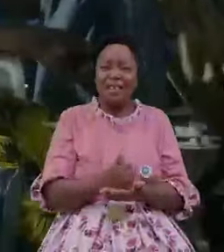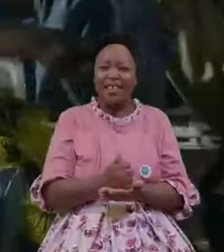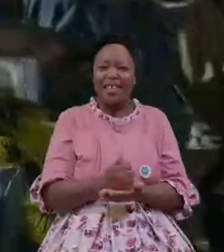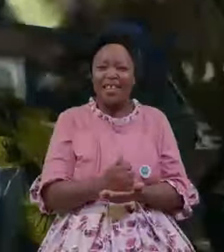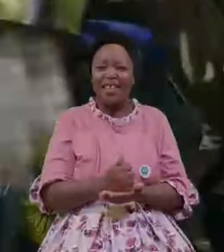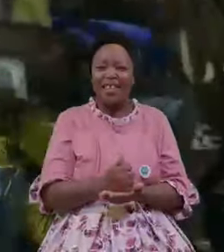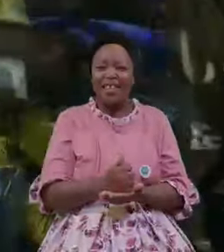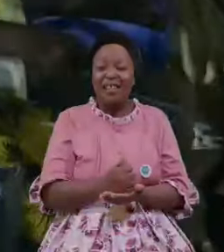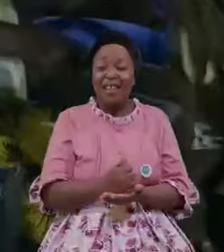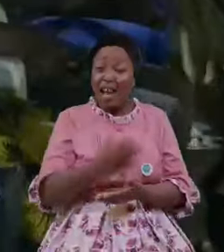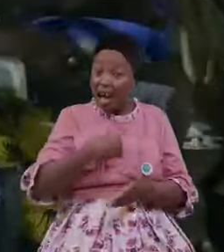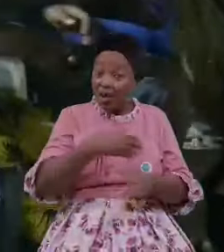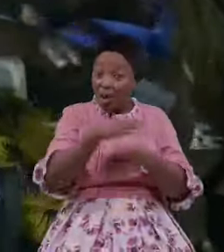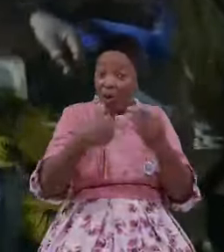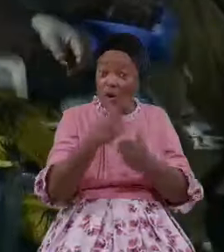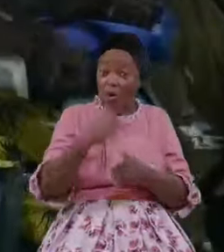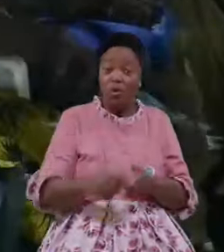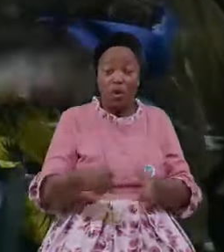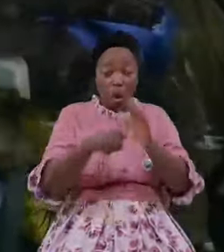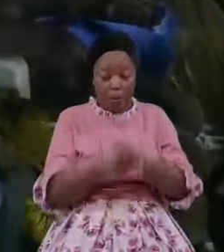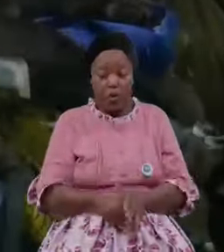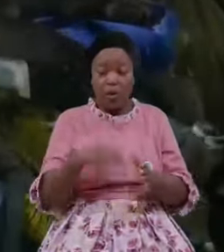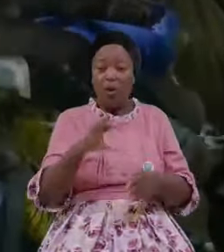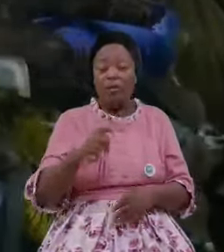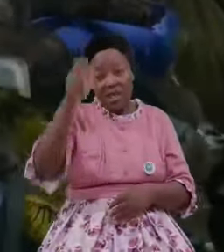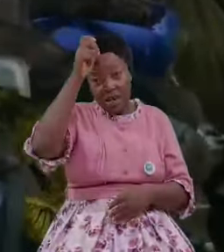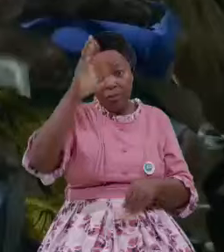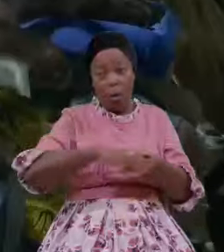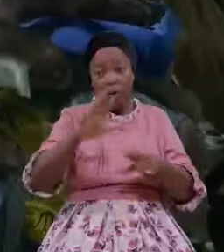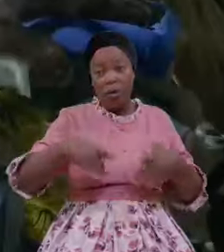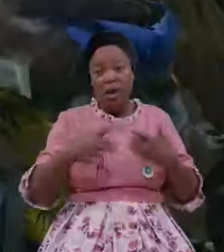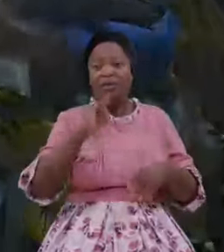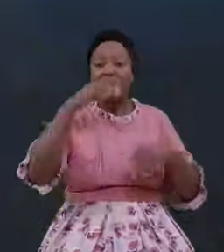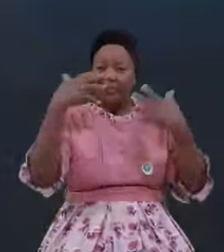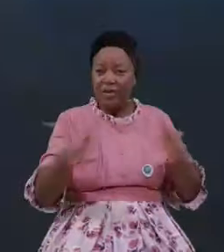And all the oppression of the devil, finished. What does that mean?